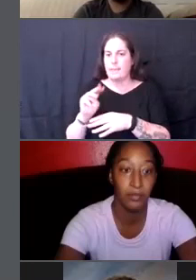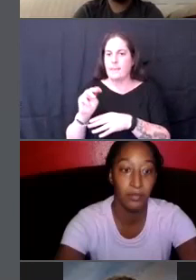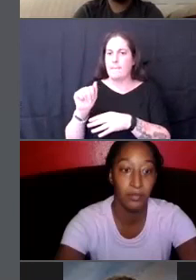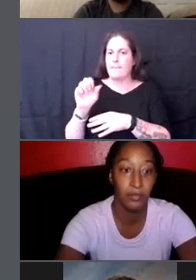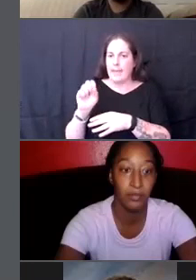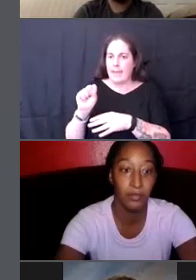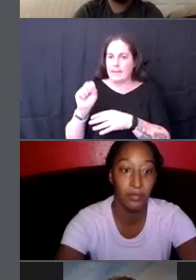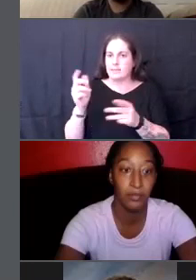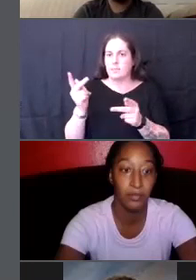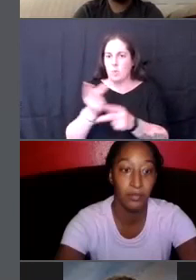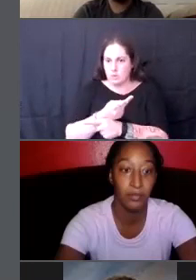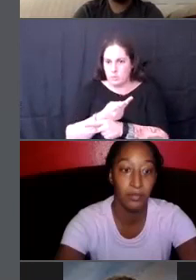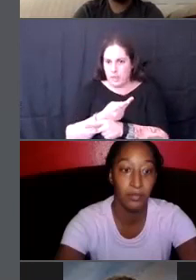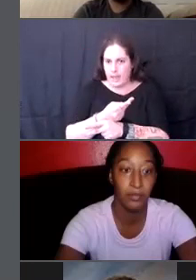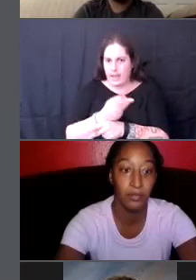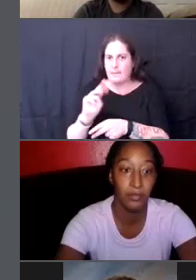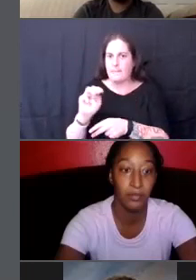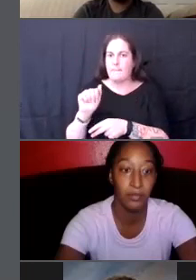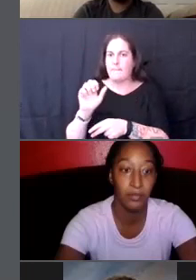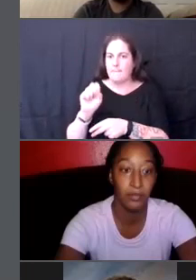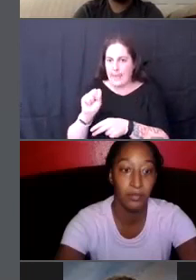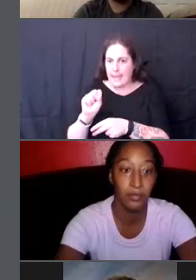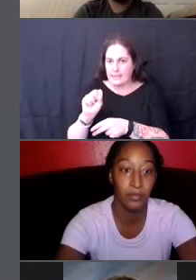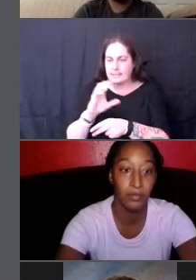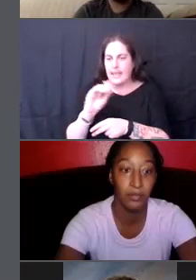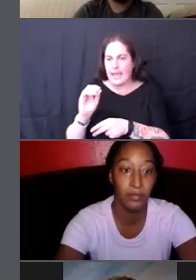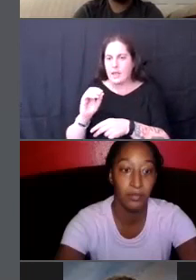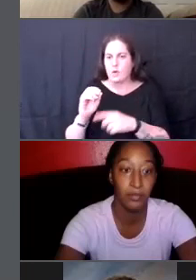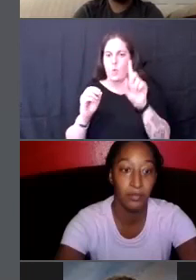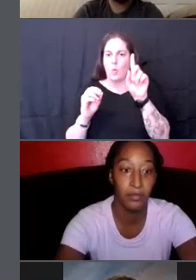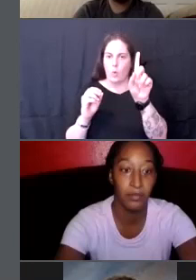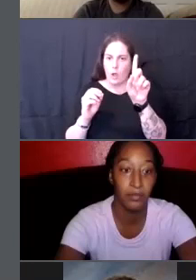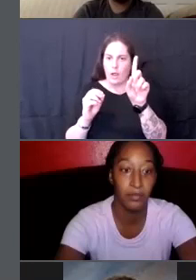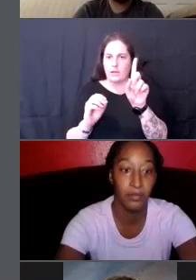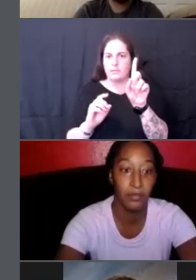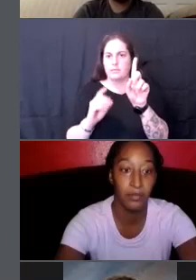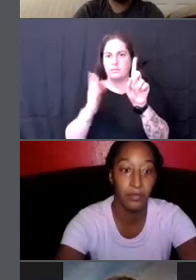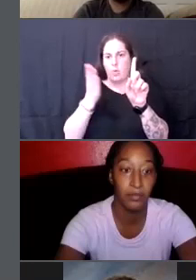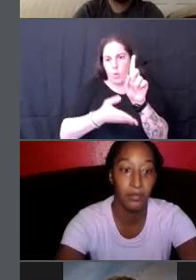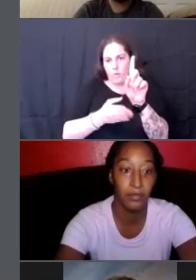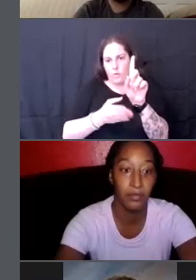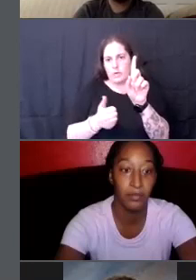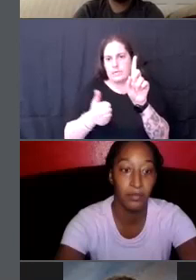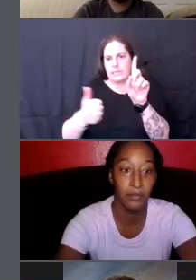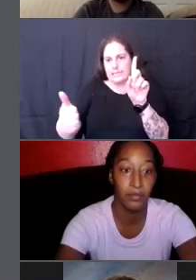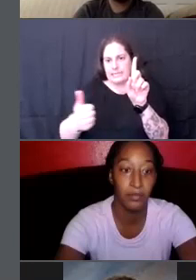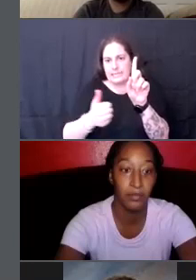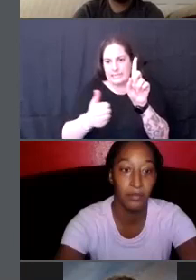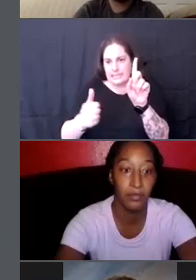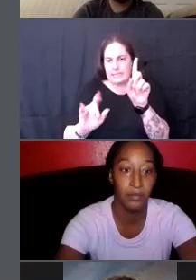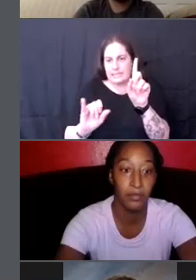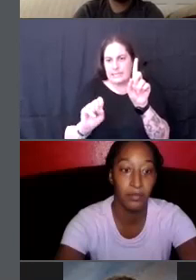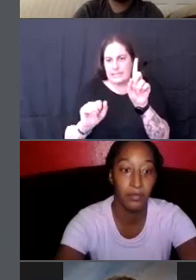multiplied and the proportionality between 1 over the distance squared. But the reason he could